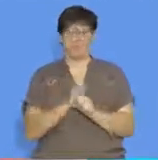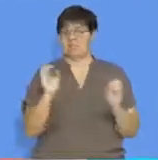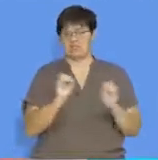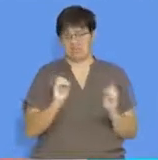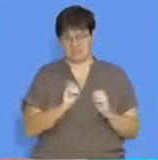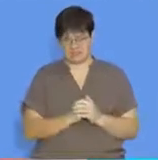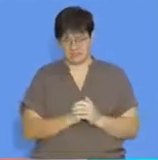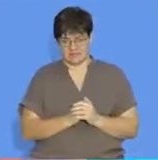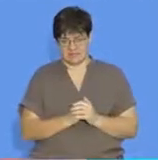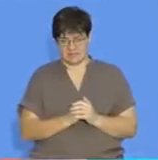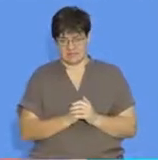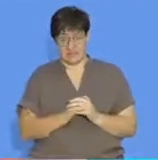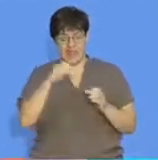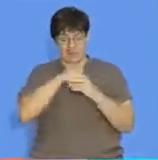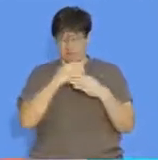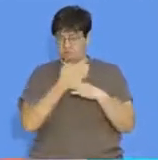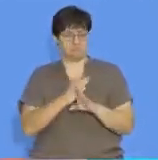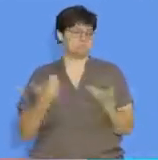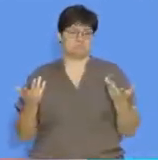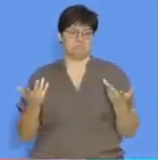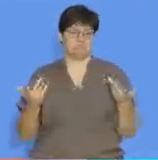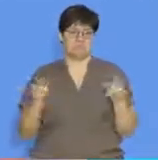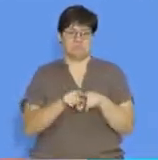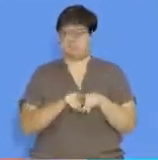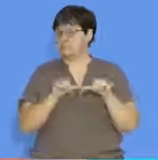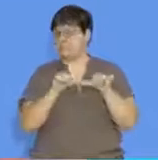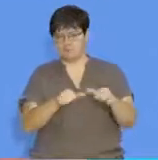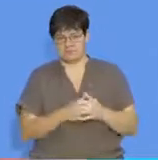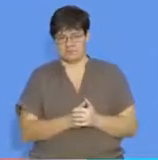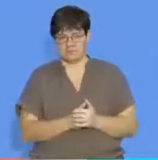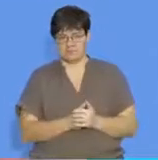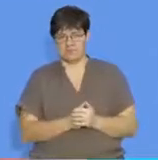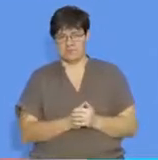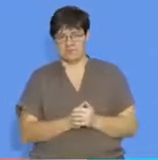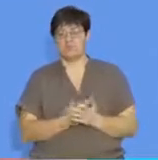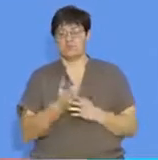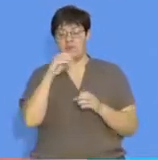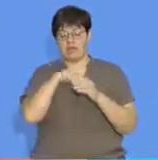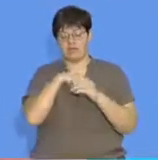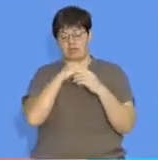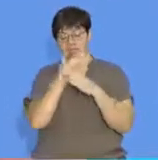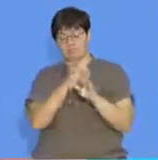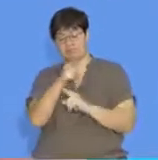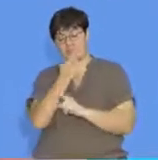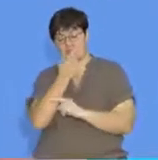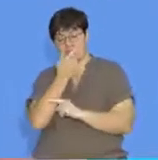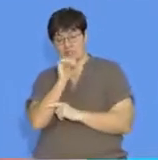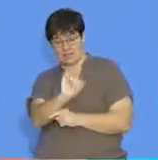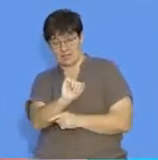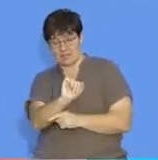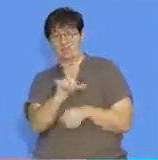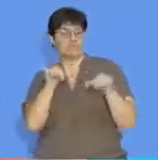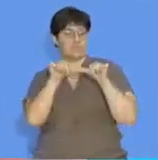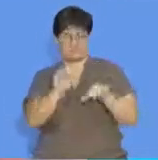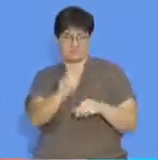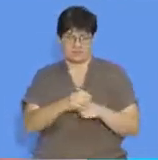whatsoever on the magnitude of the internal resistance of the battery. So, we are saying that in many ways, the internal resistance of the battery remains